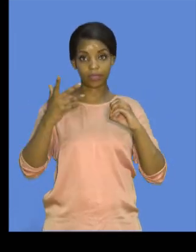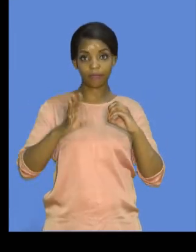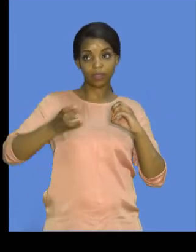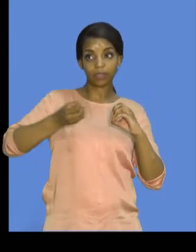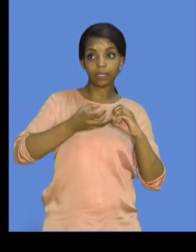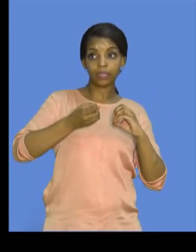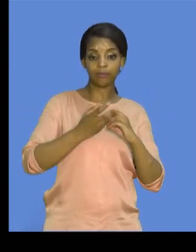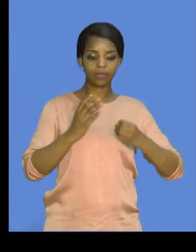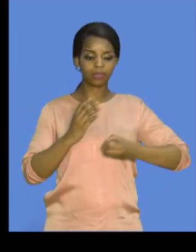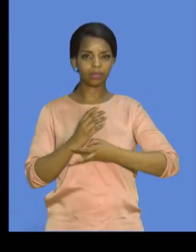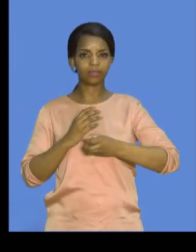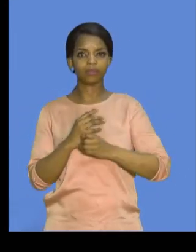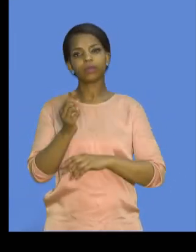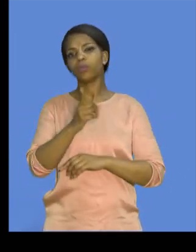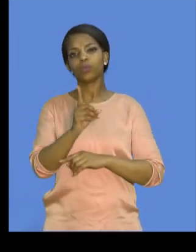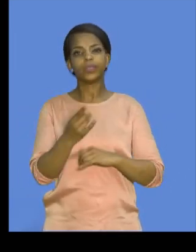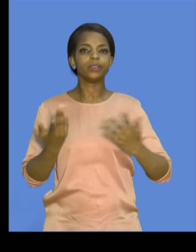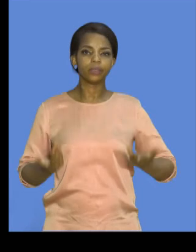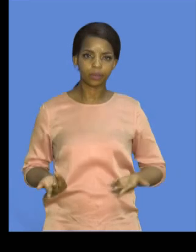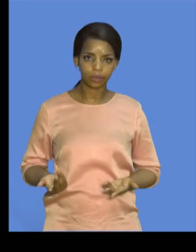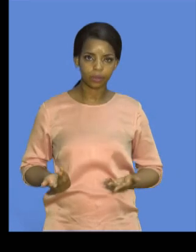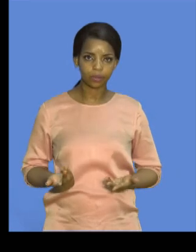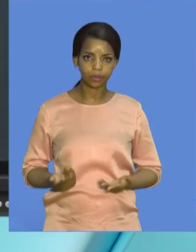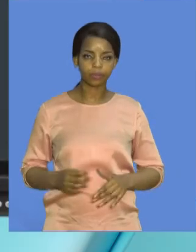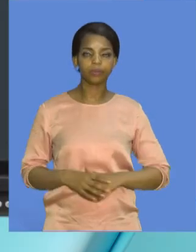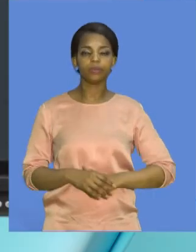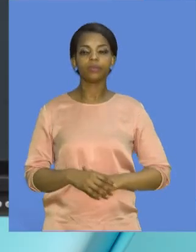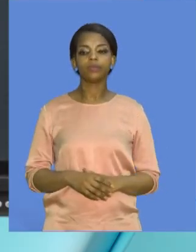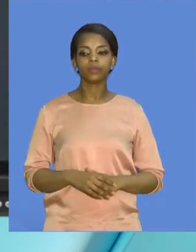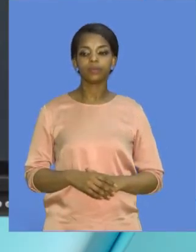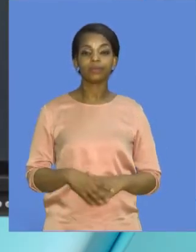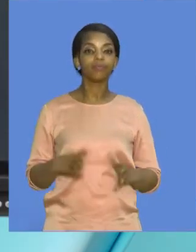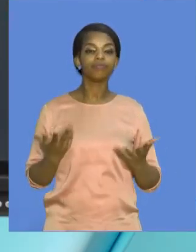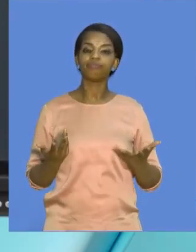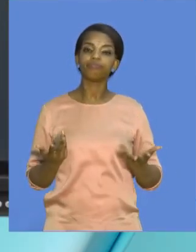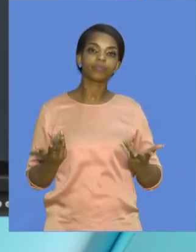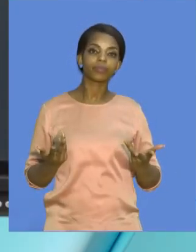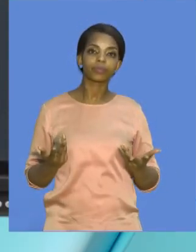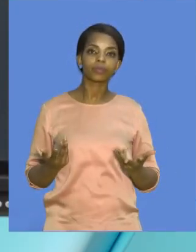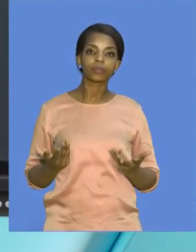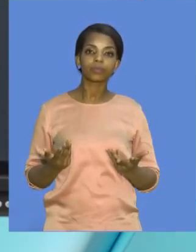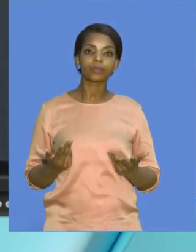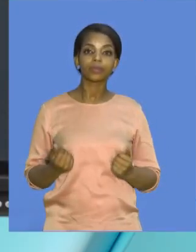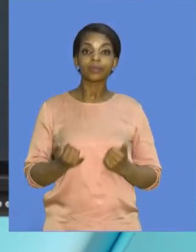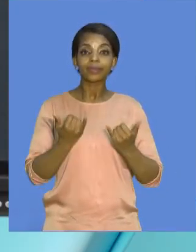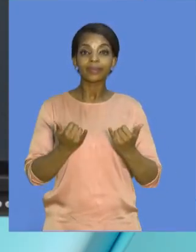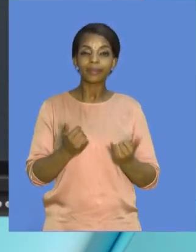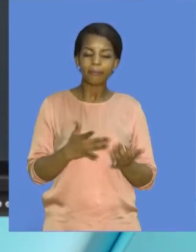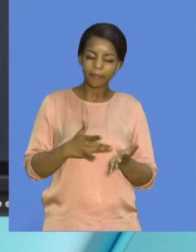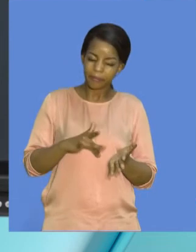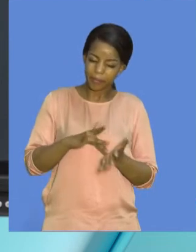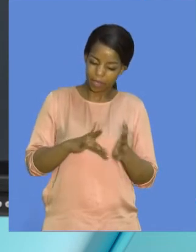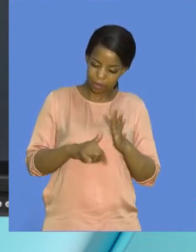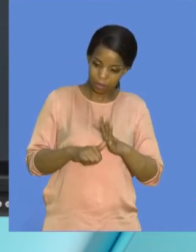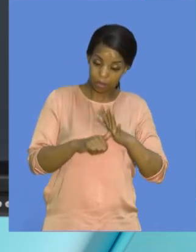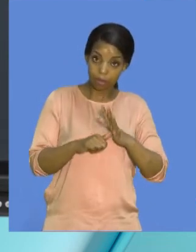Okay, now we're talking about the charge which was transferred. Now, the main